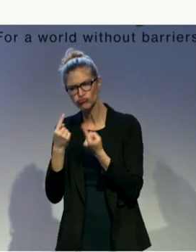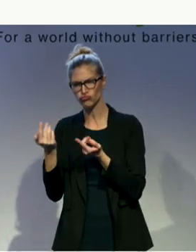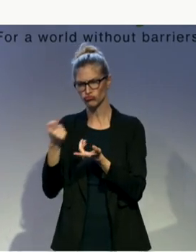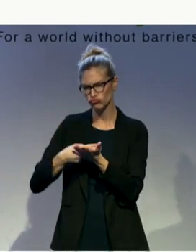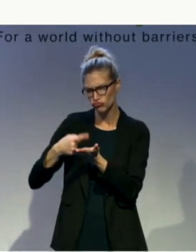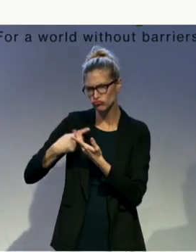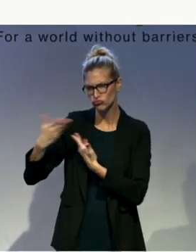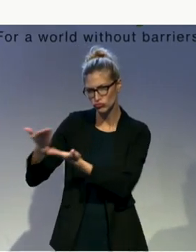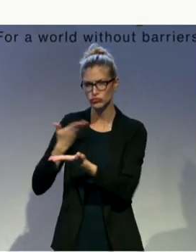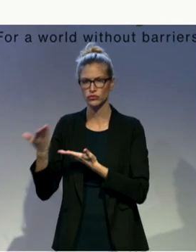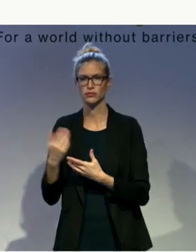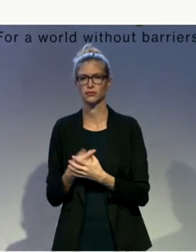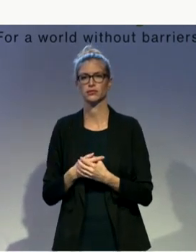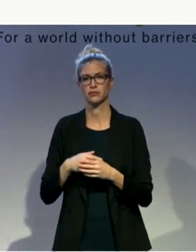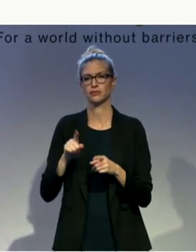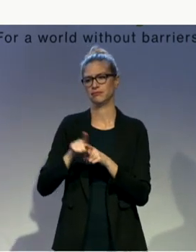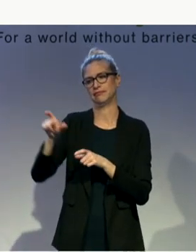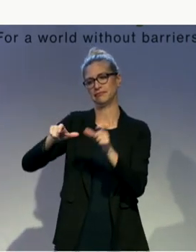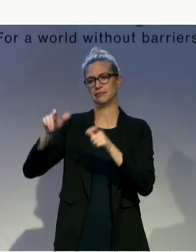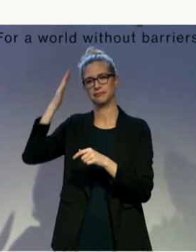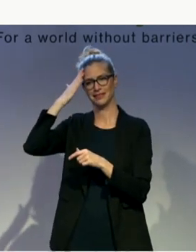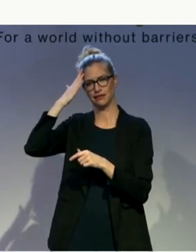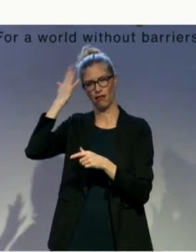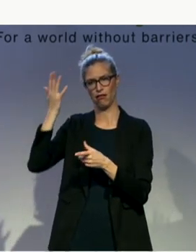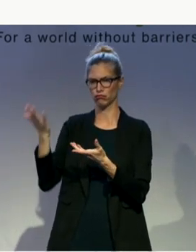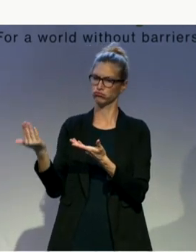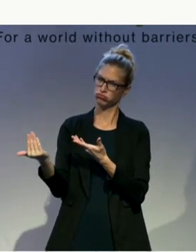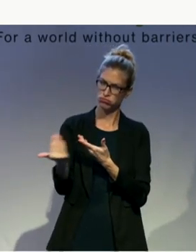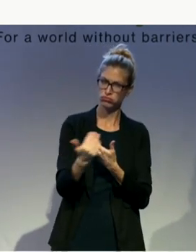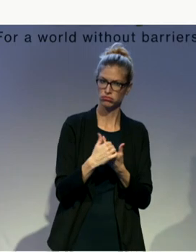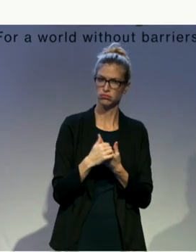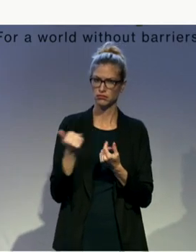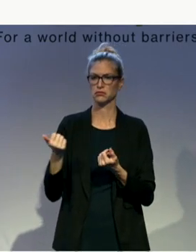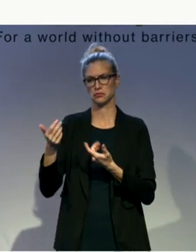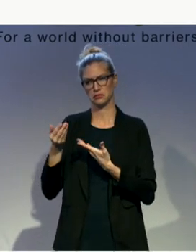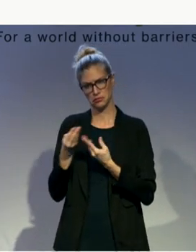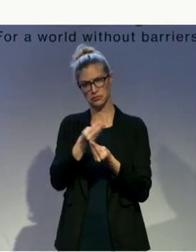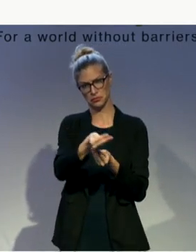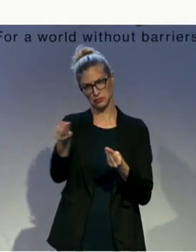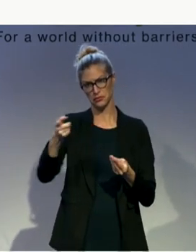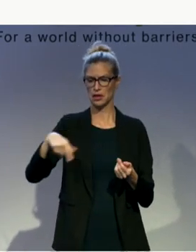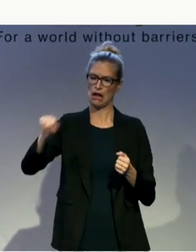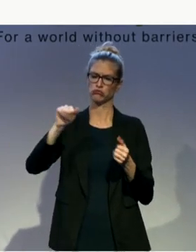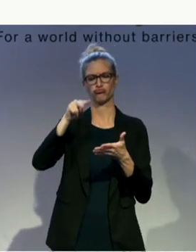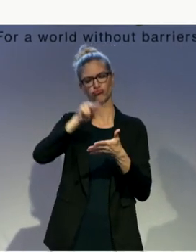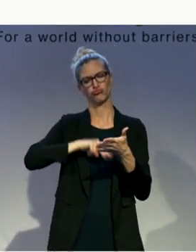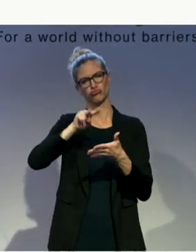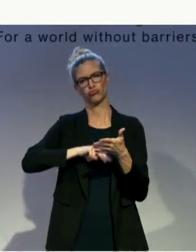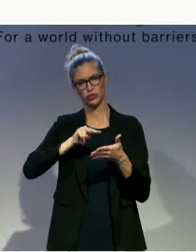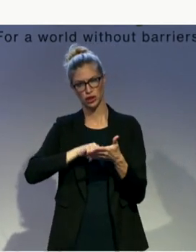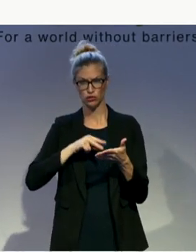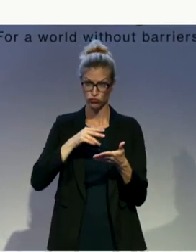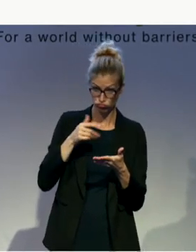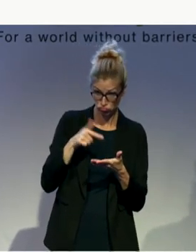with intellectual disabilities or someone else read it to say, is it easy enough?